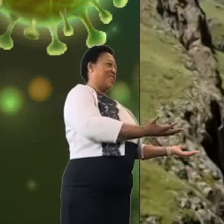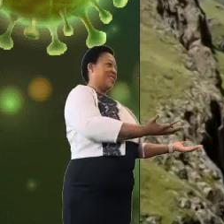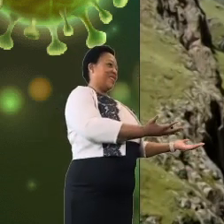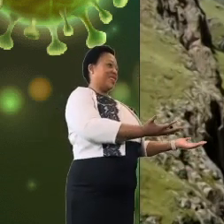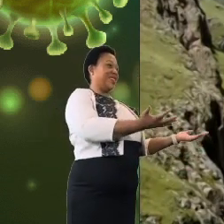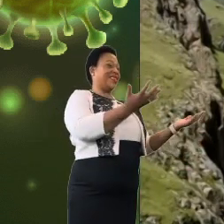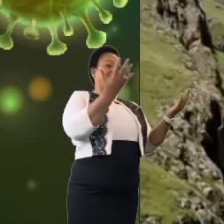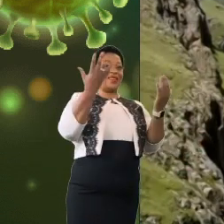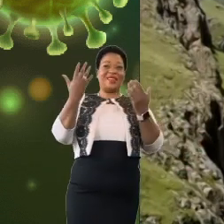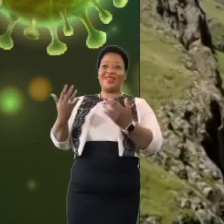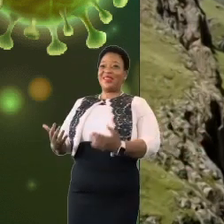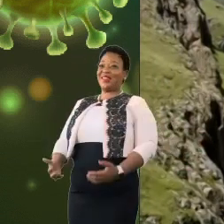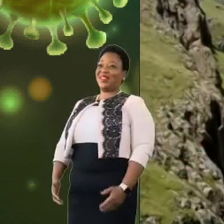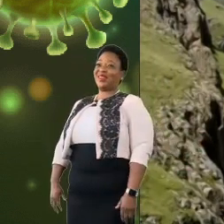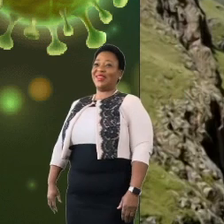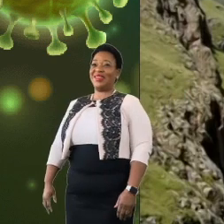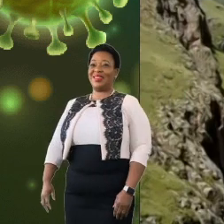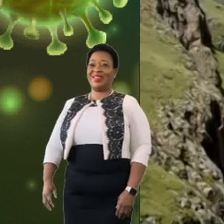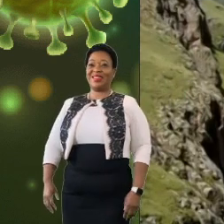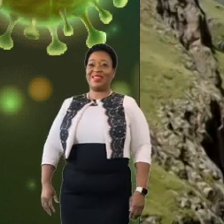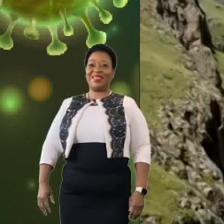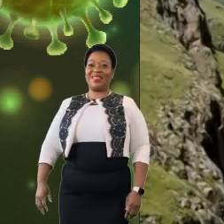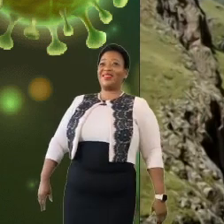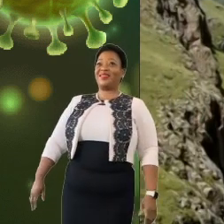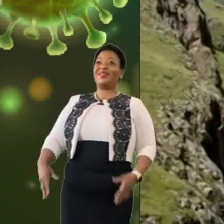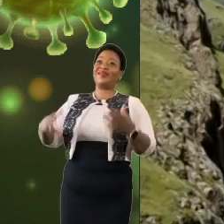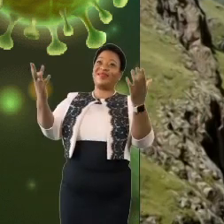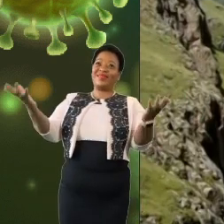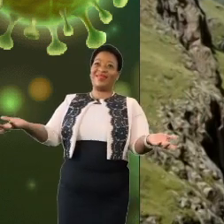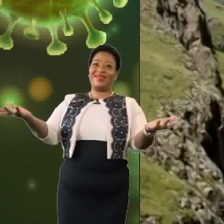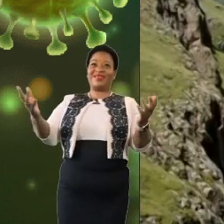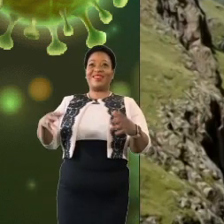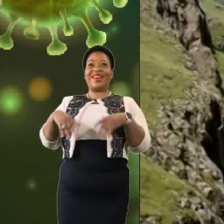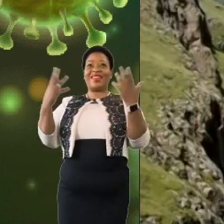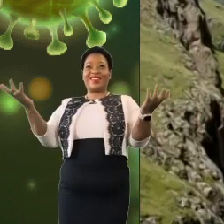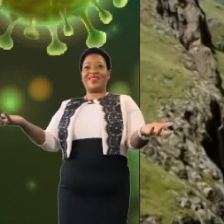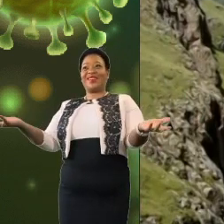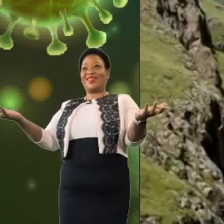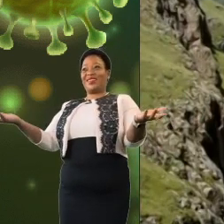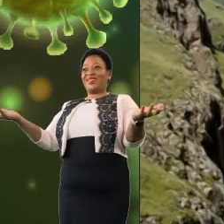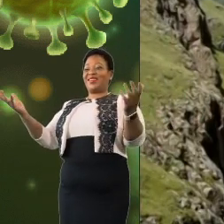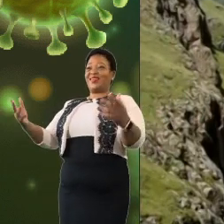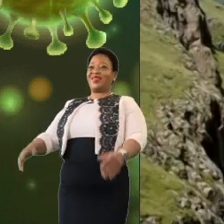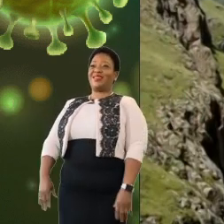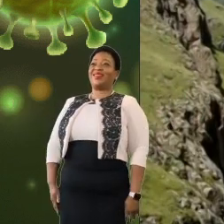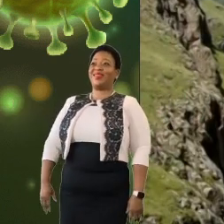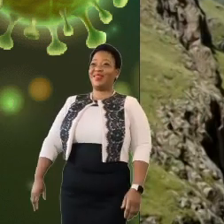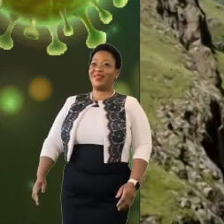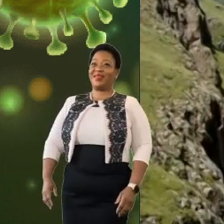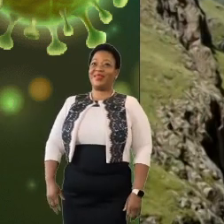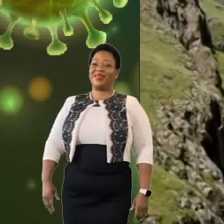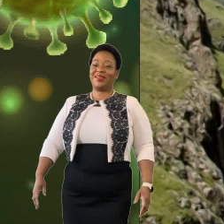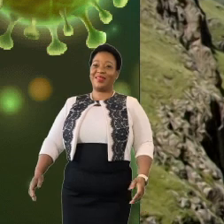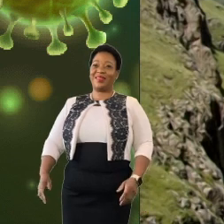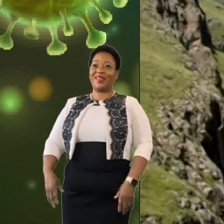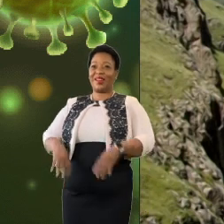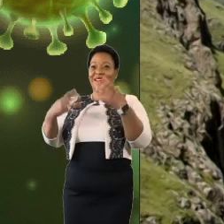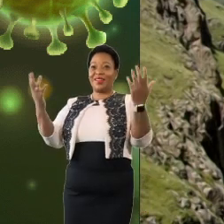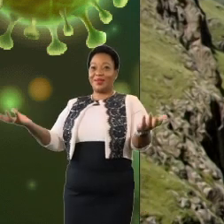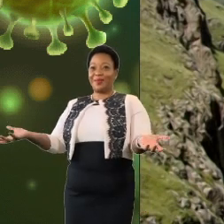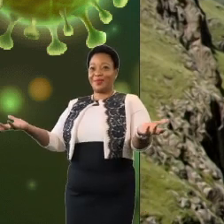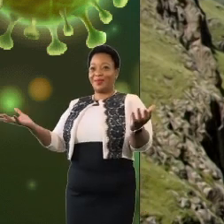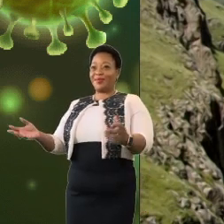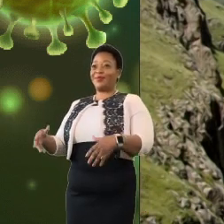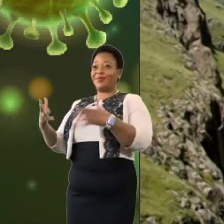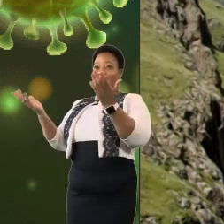they're running, which I think that somehow we need to link with the youth program in the province, in the Office